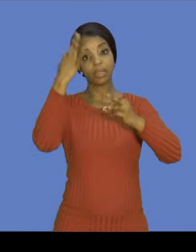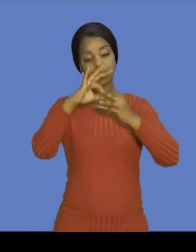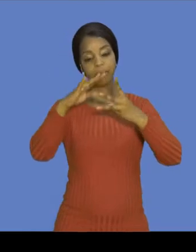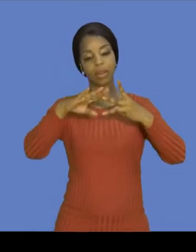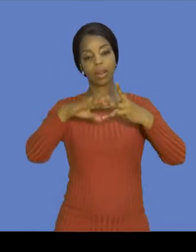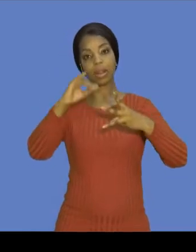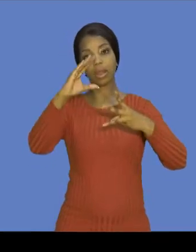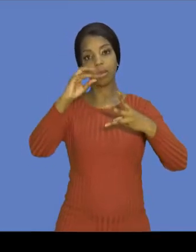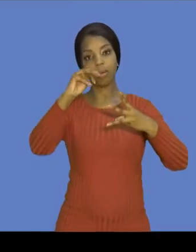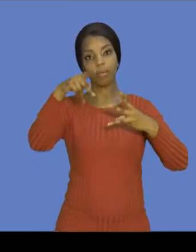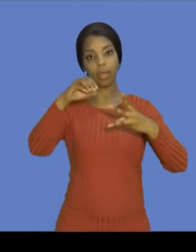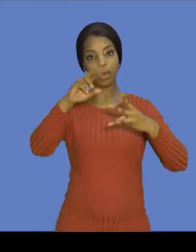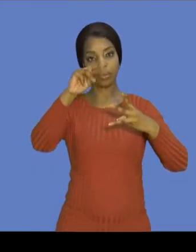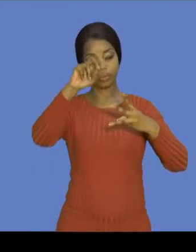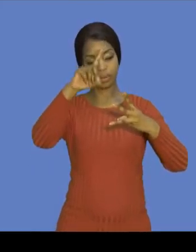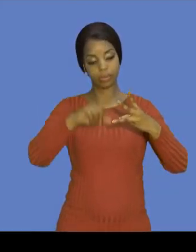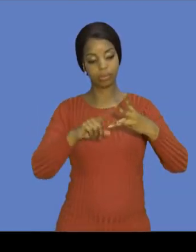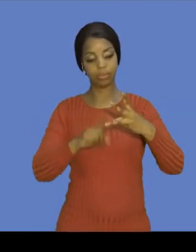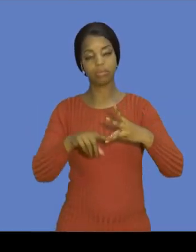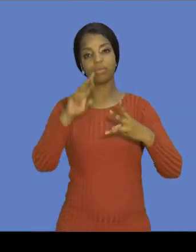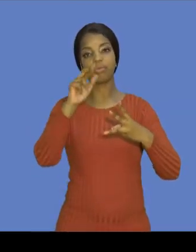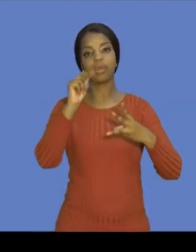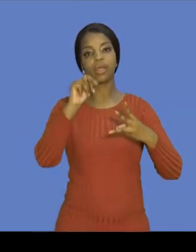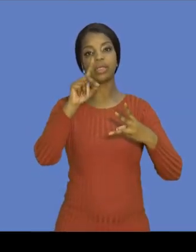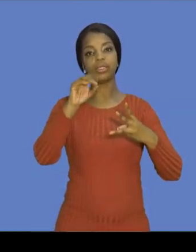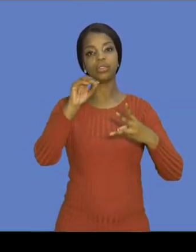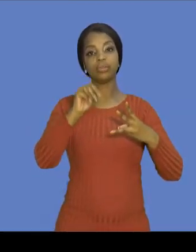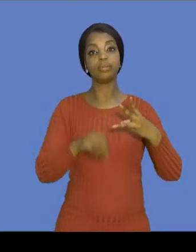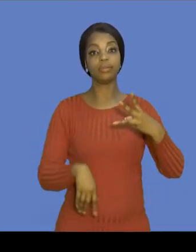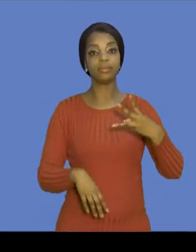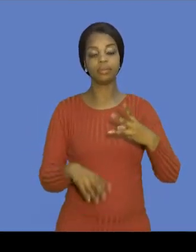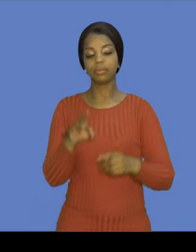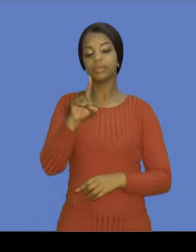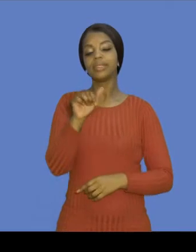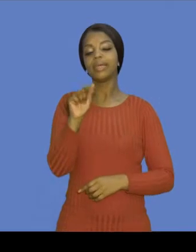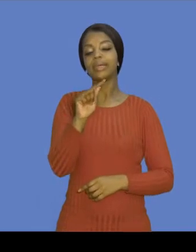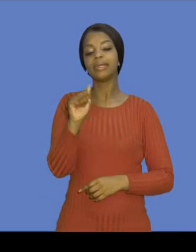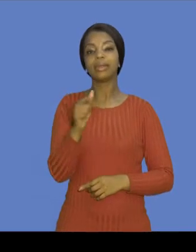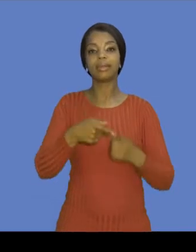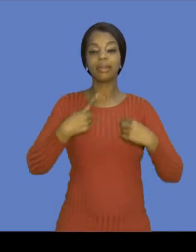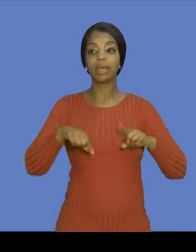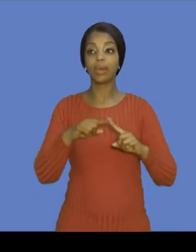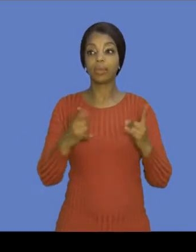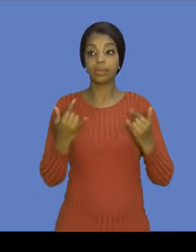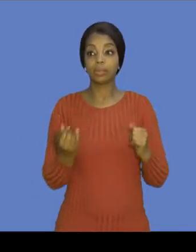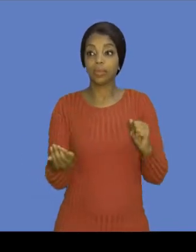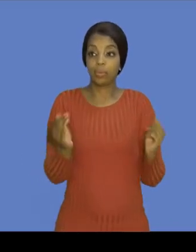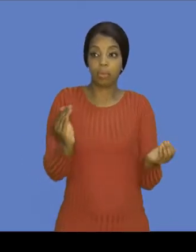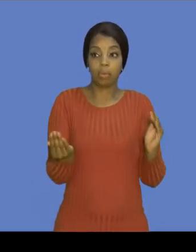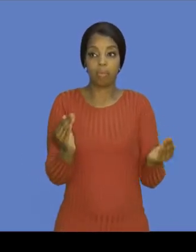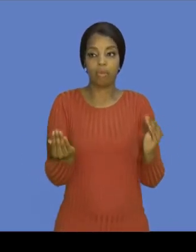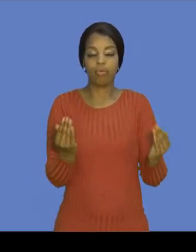And then our data was actually equations and graph. We're exploring it using those two things